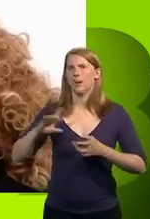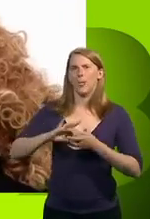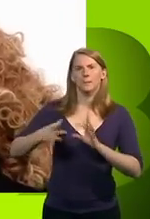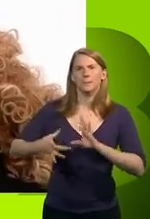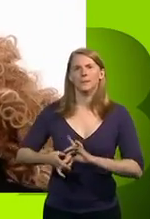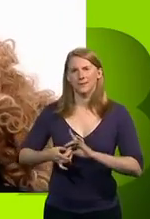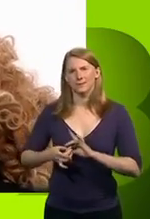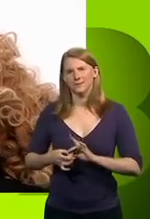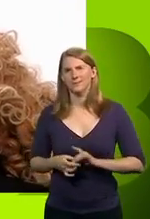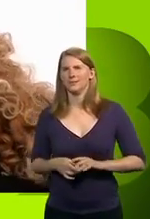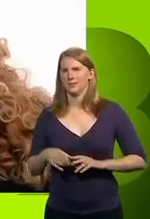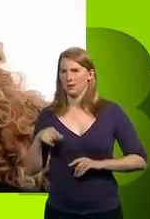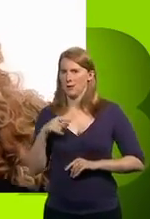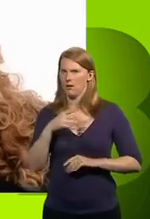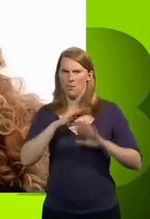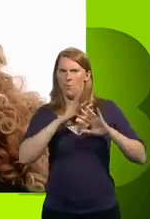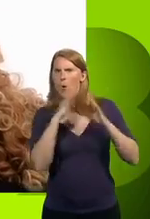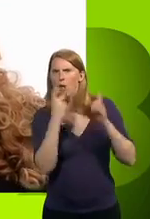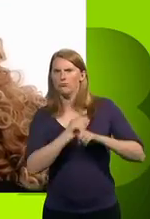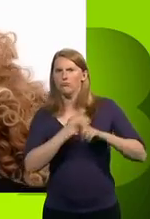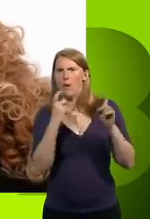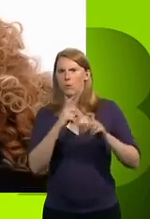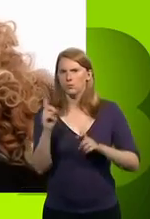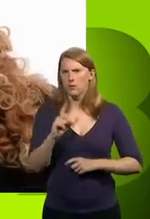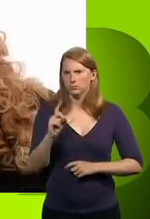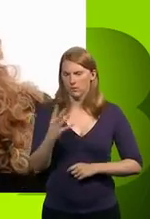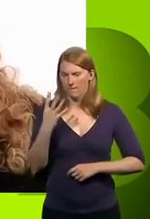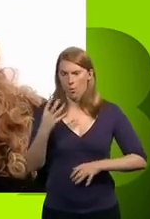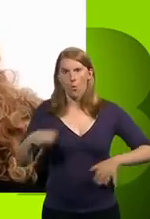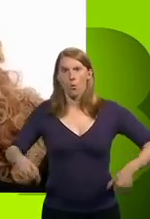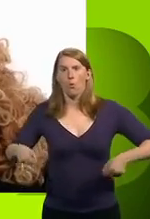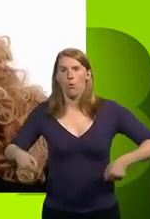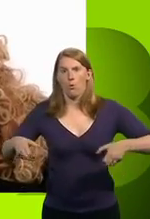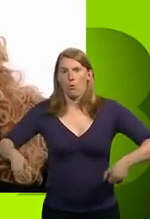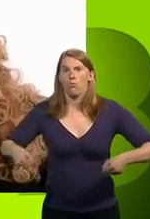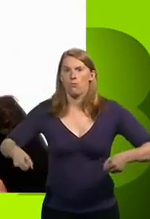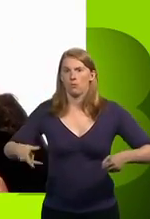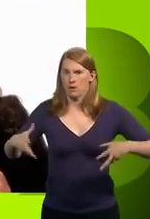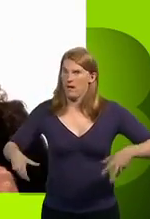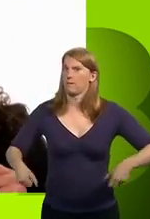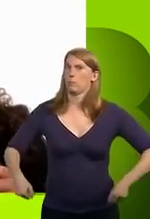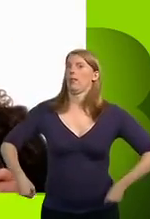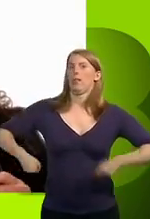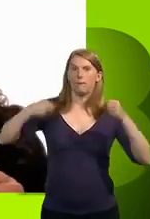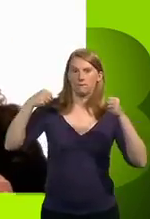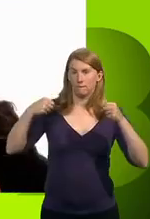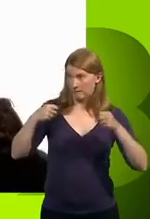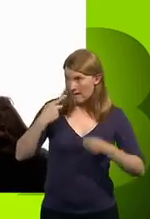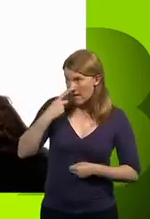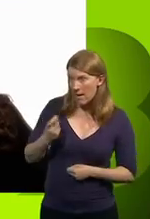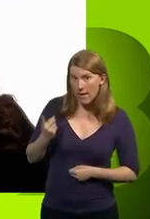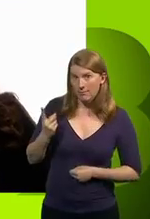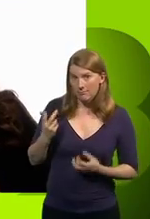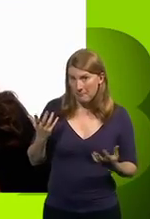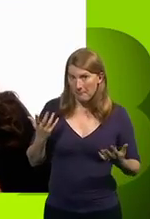He's gonna try and beat the world record by holding 4 carrier bags in each hand. Do you think he can do it, Sam? Oh, I don't know. Those